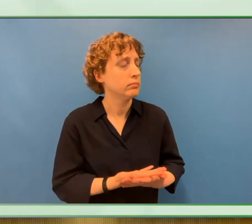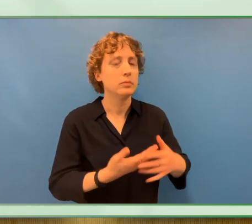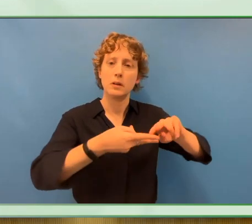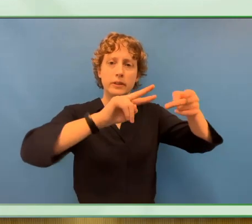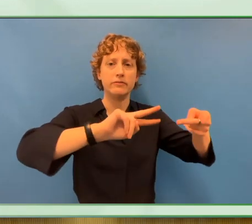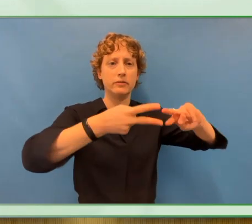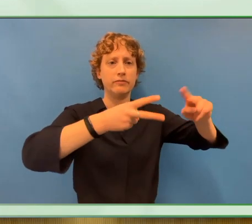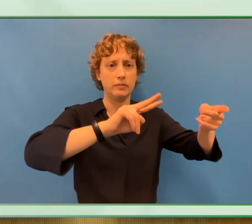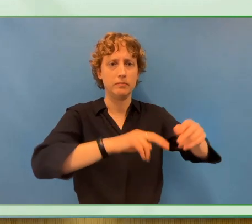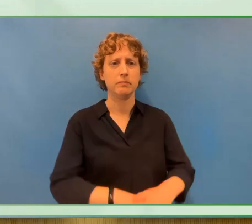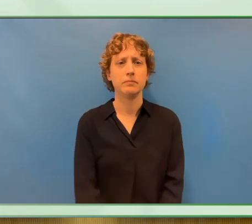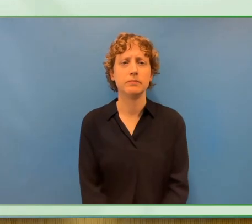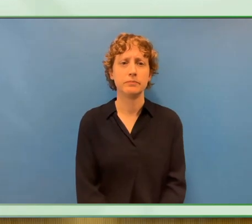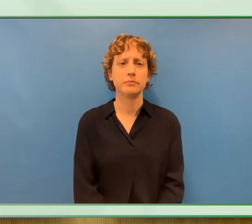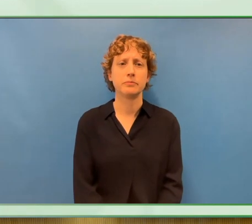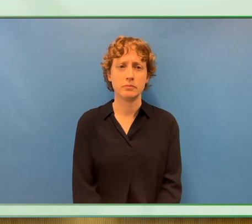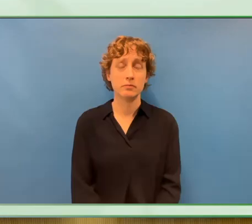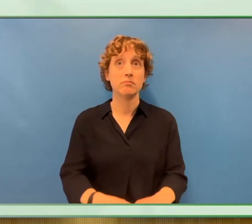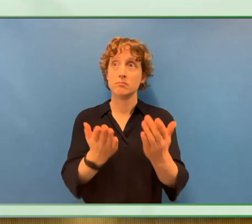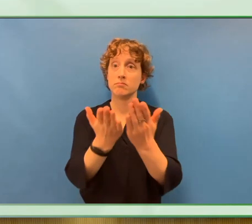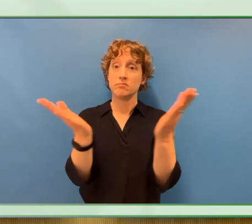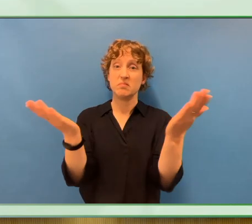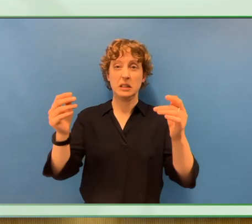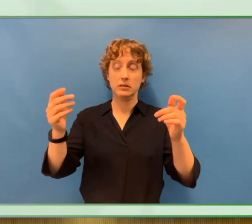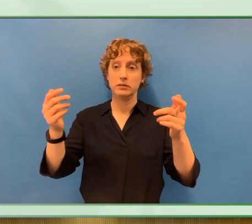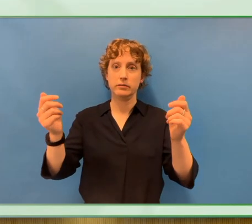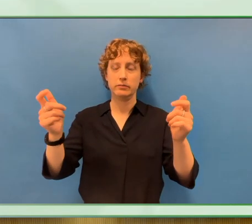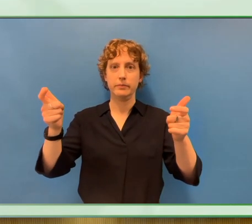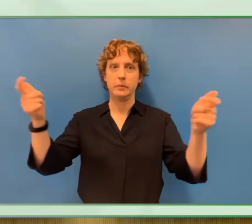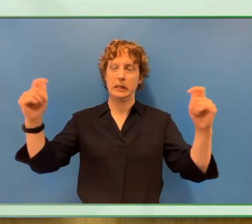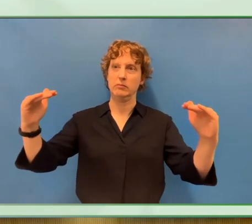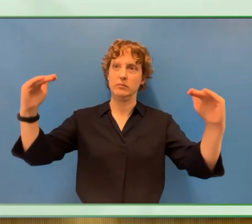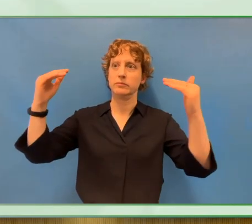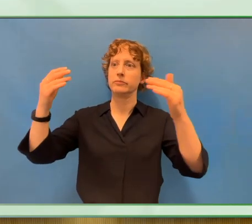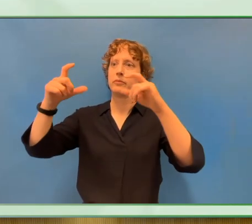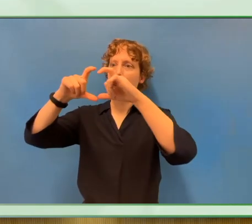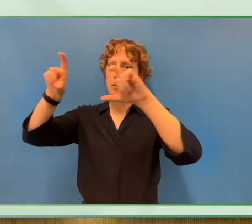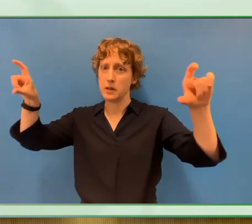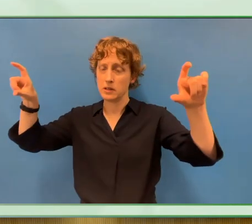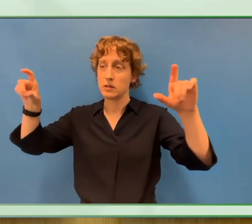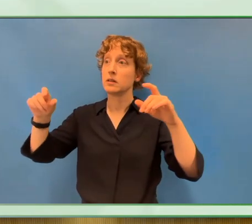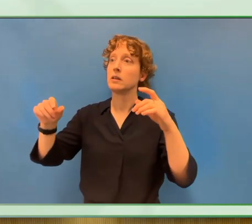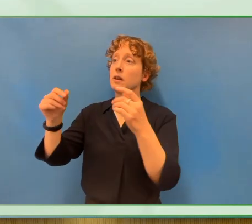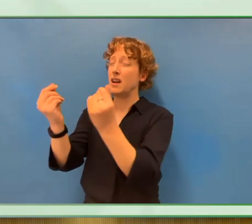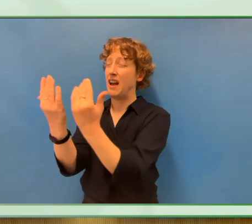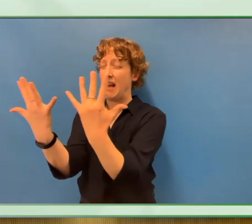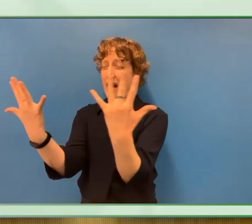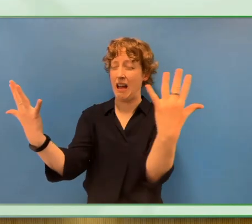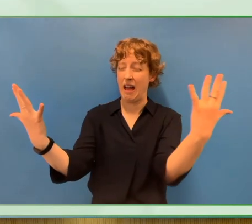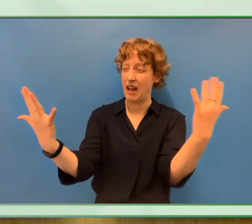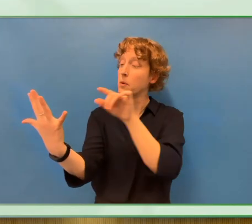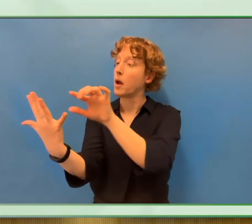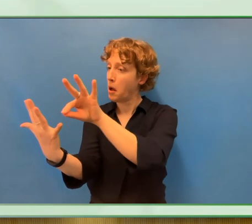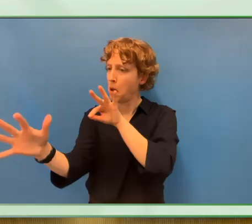companies who are trying to advance the change that we care about. They're trying to build better cultures. But at the end of the day, it's also a company. And so I